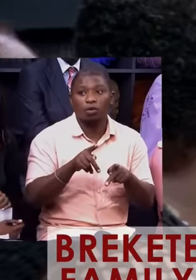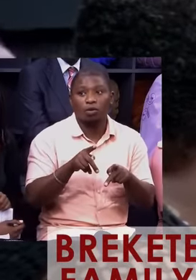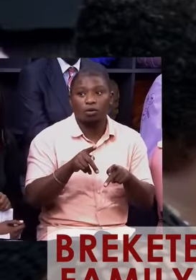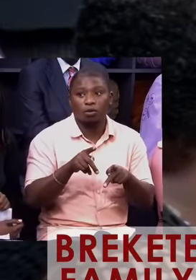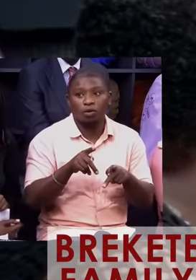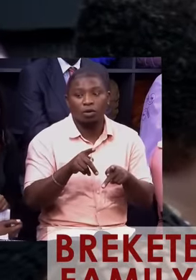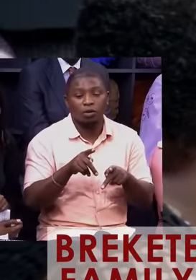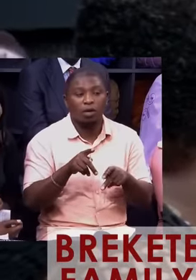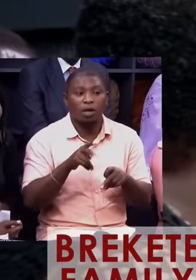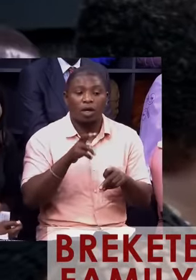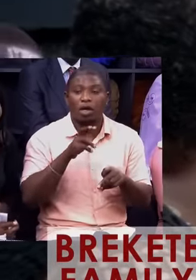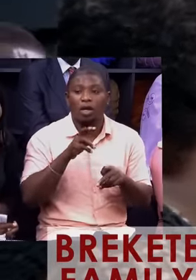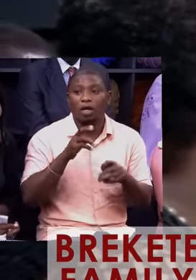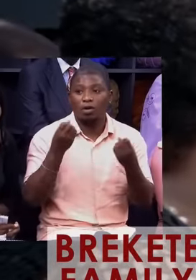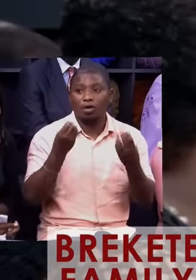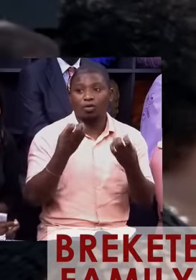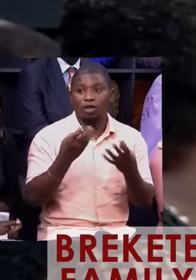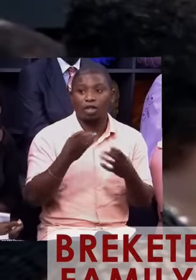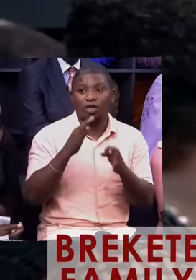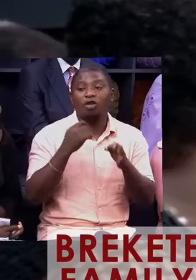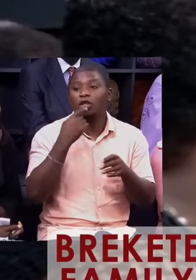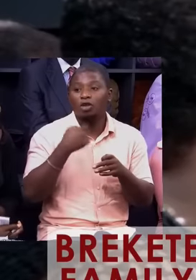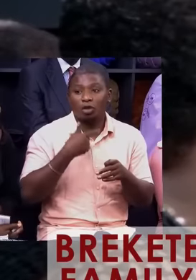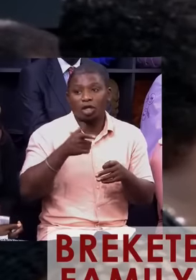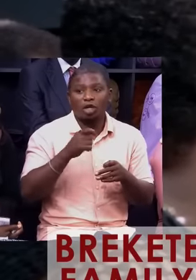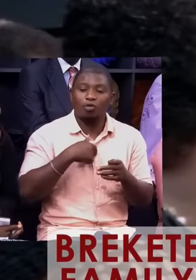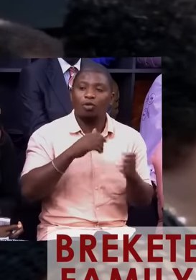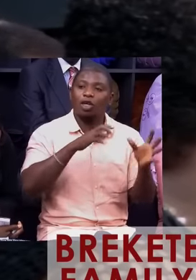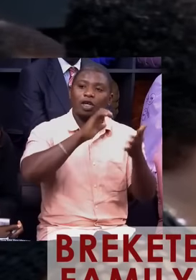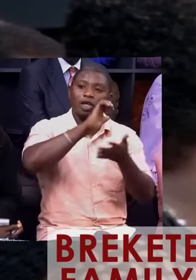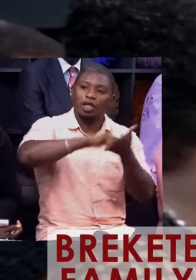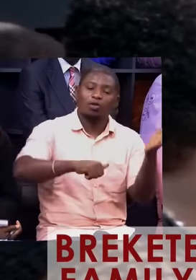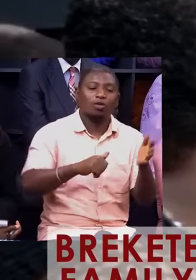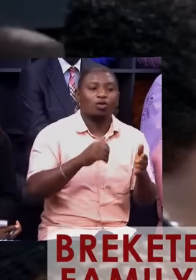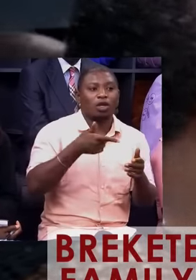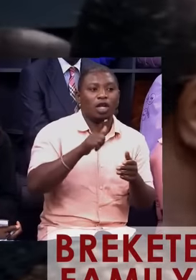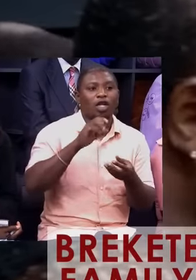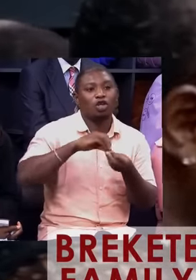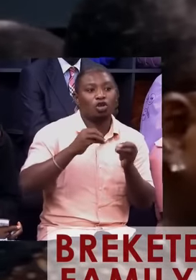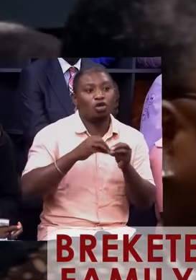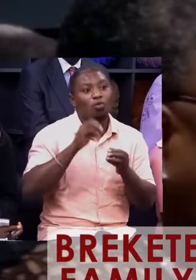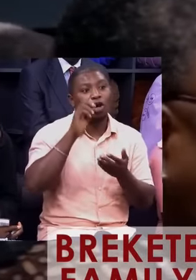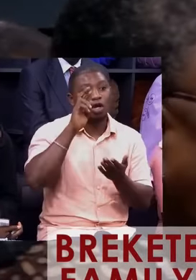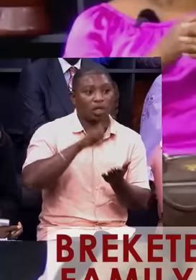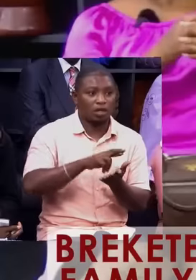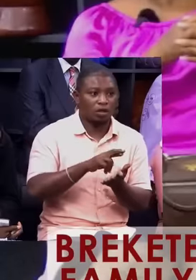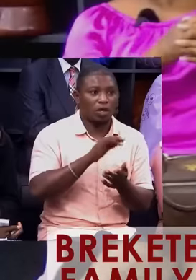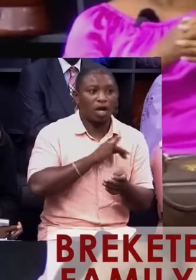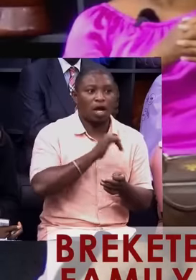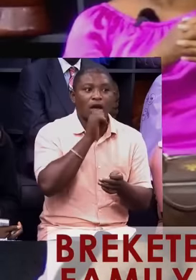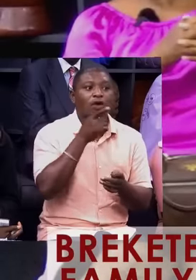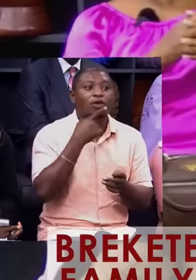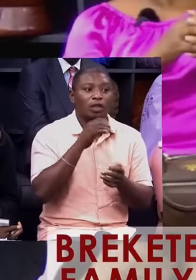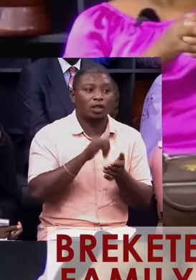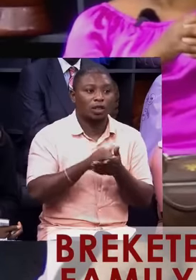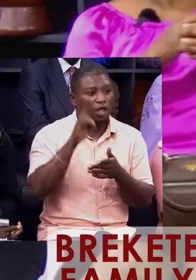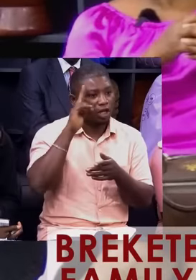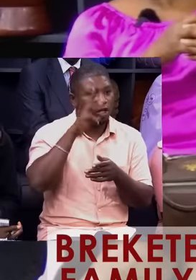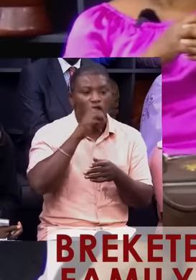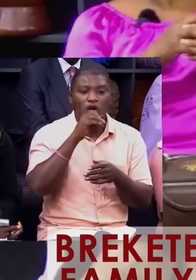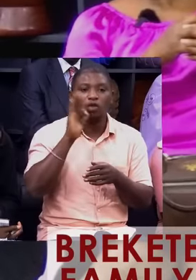stay if you tell me say make I come out numbered I am saying that he was preaching other